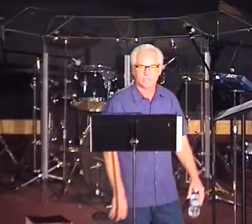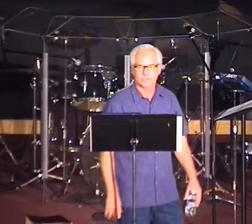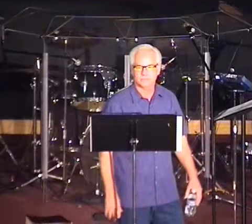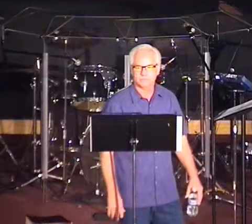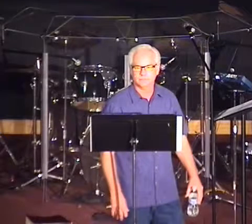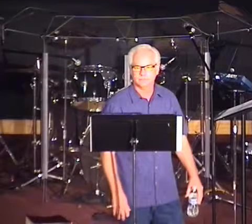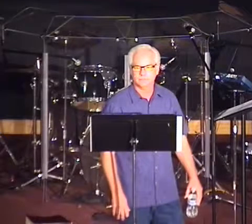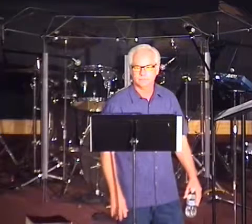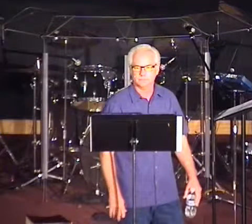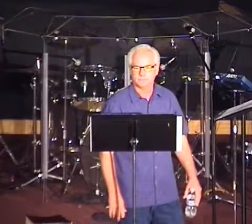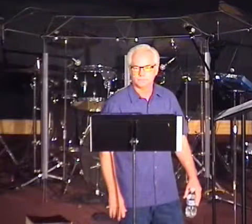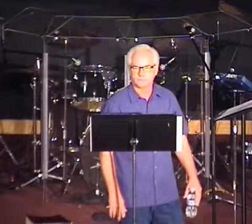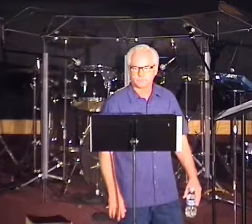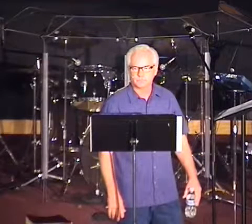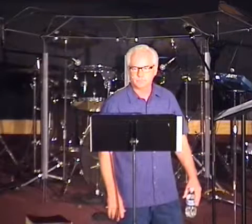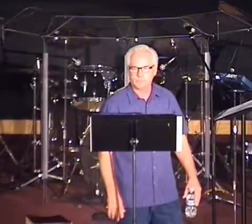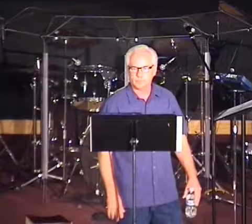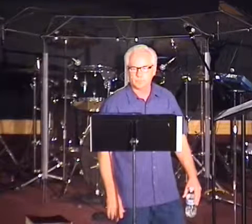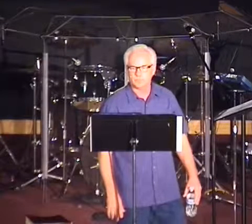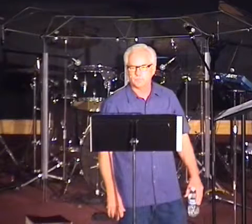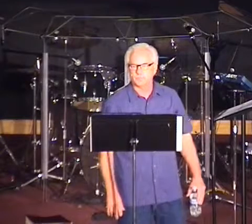Splash.